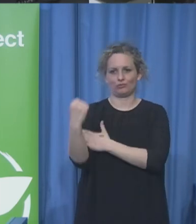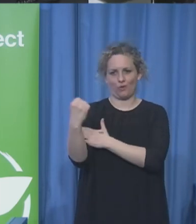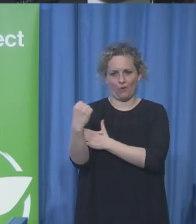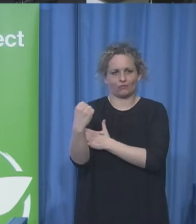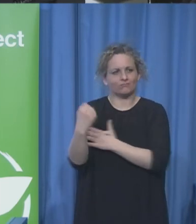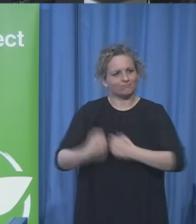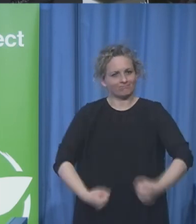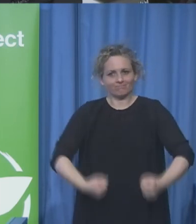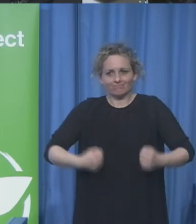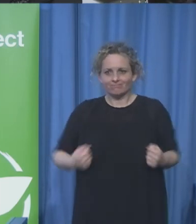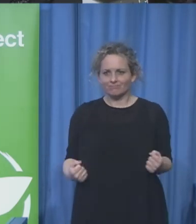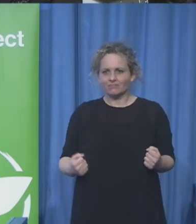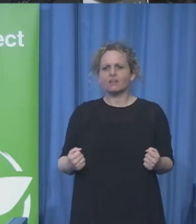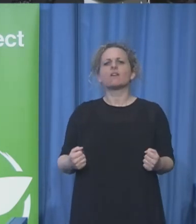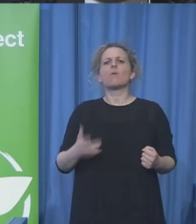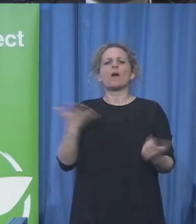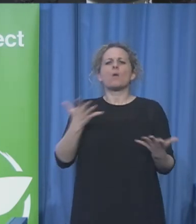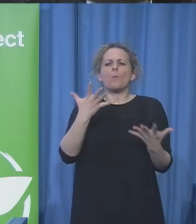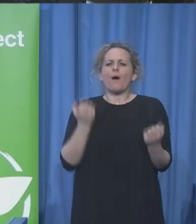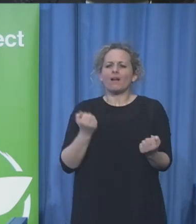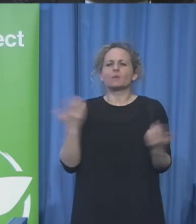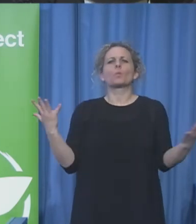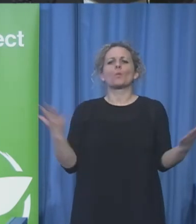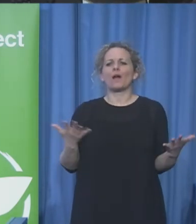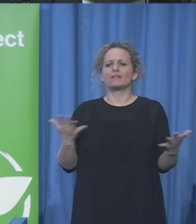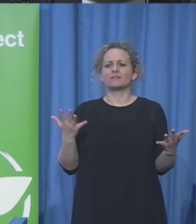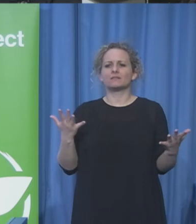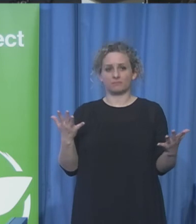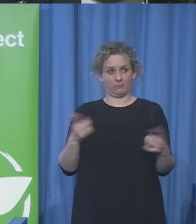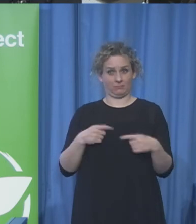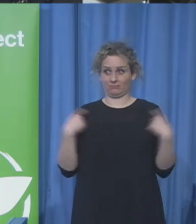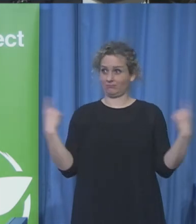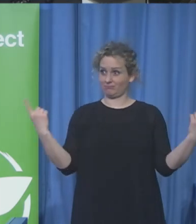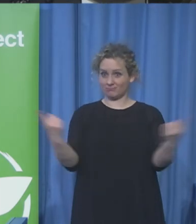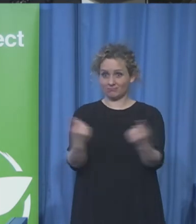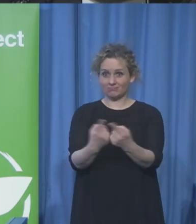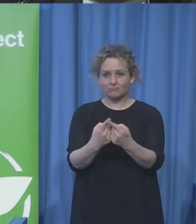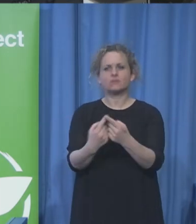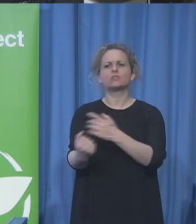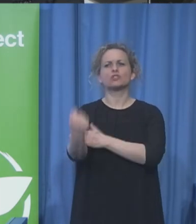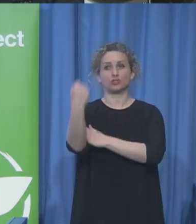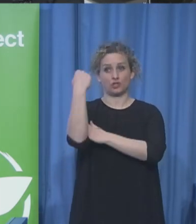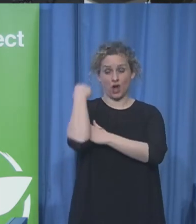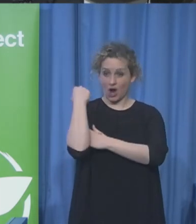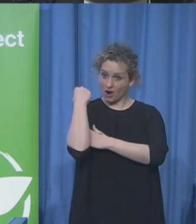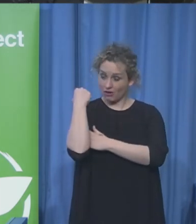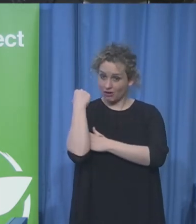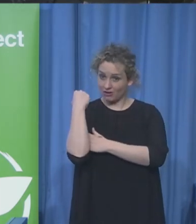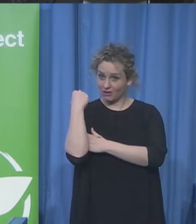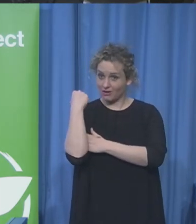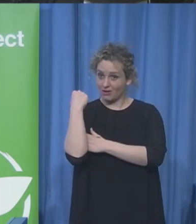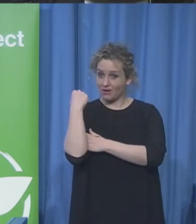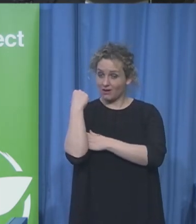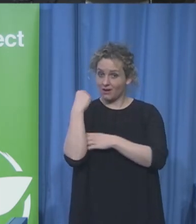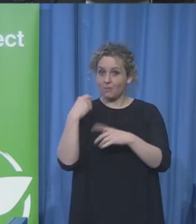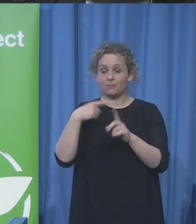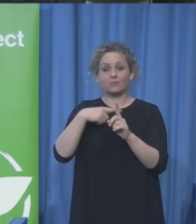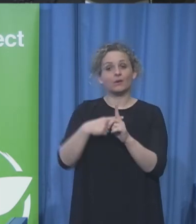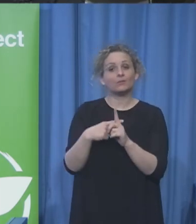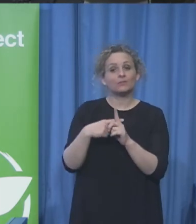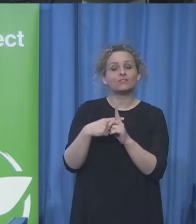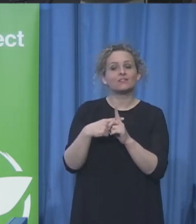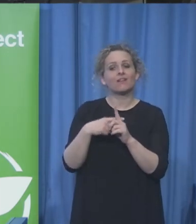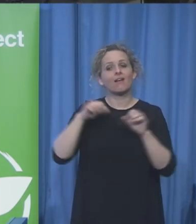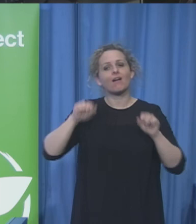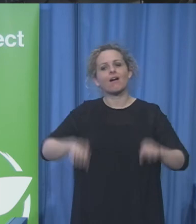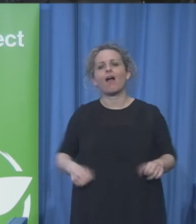are ambitious. I believe that we are strong. I believe that we have the will. That is